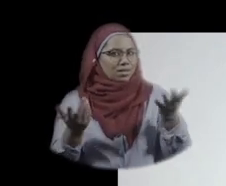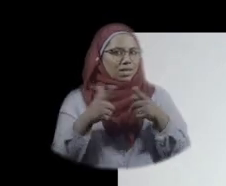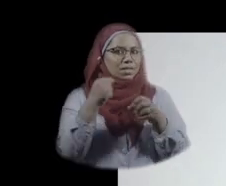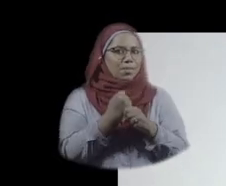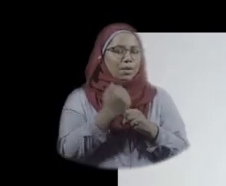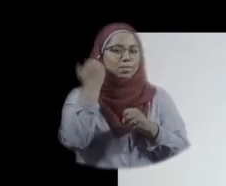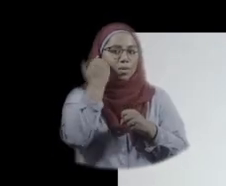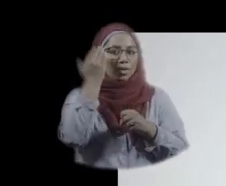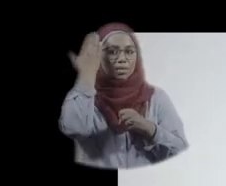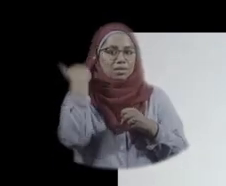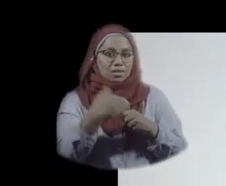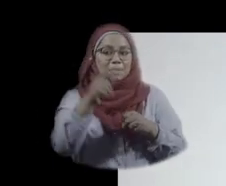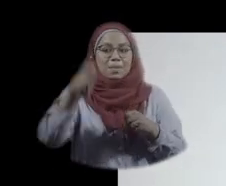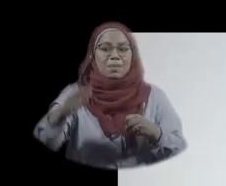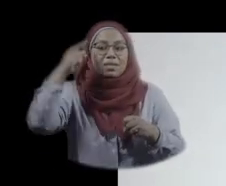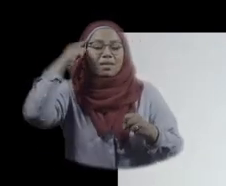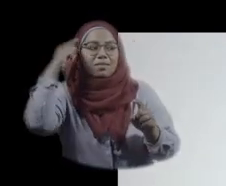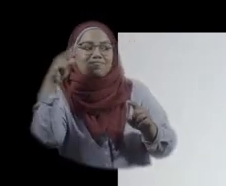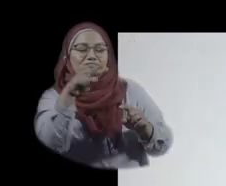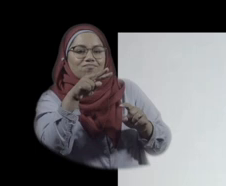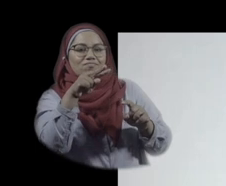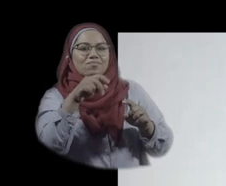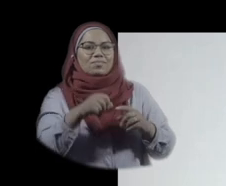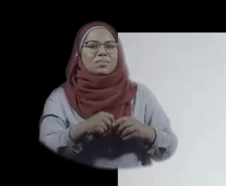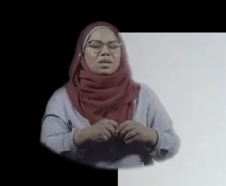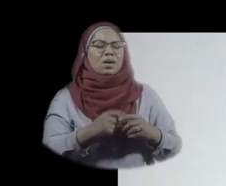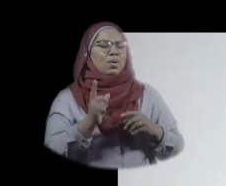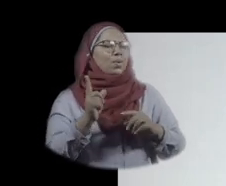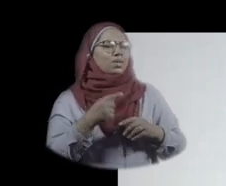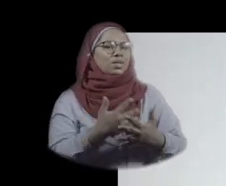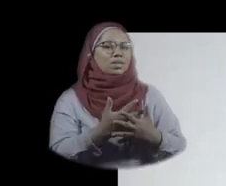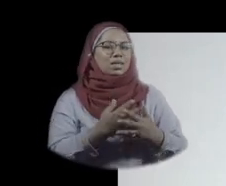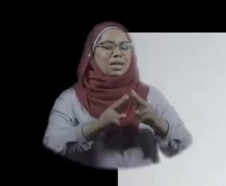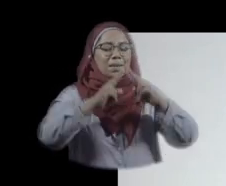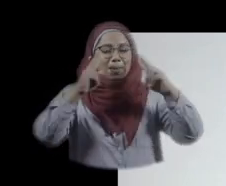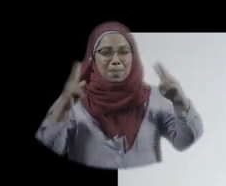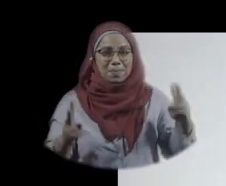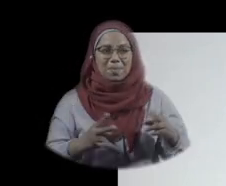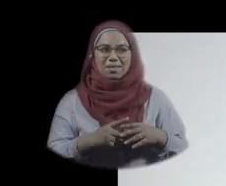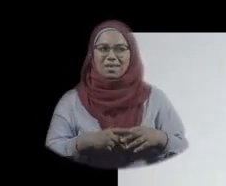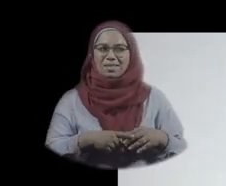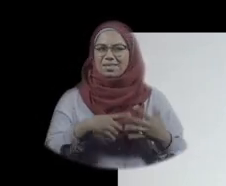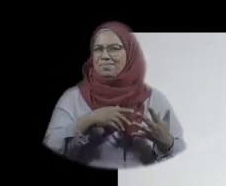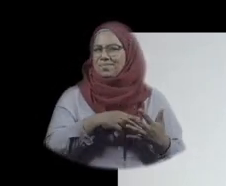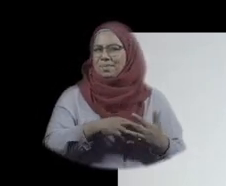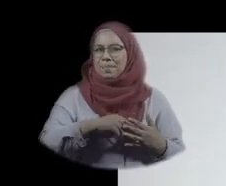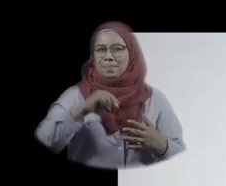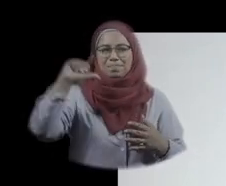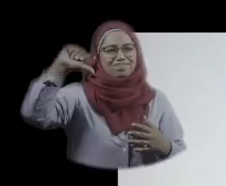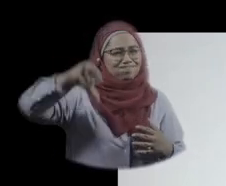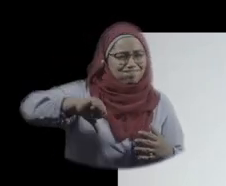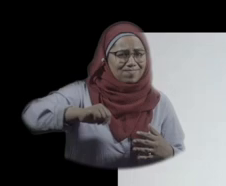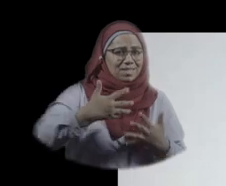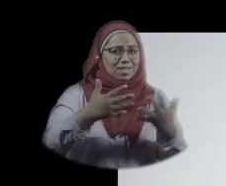which is about gender stereotypes. So, in light of that, what are the most ridiculous stereotypes you've ever heard